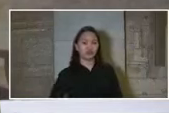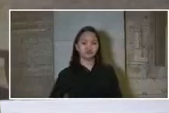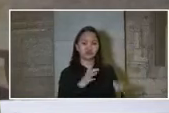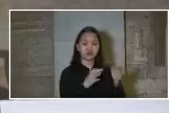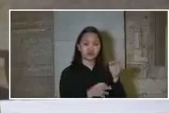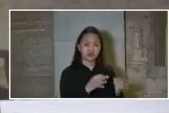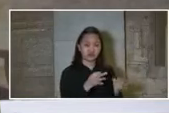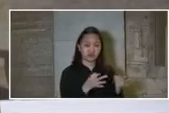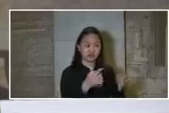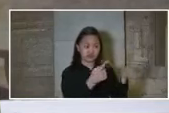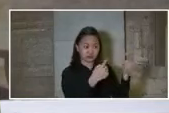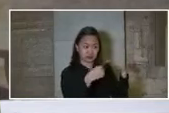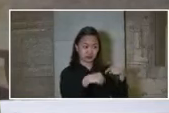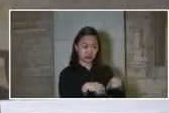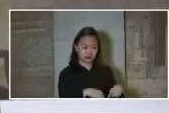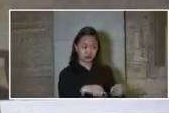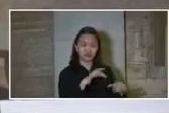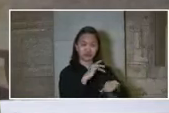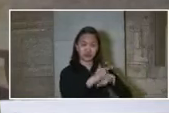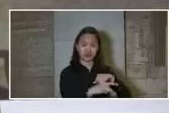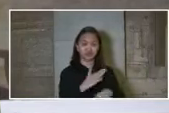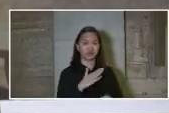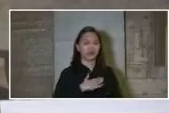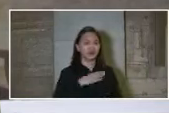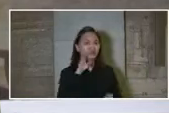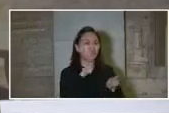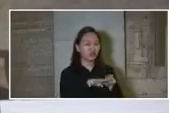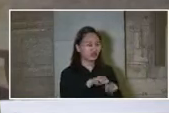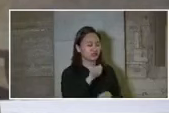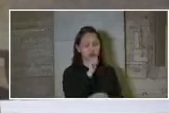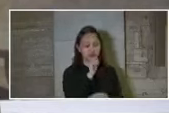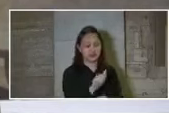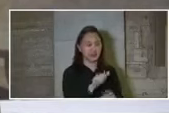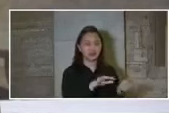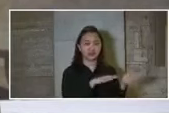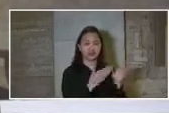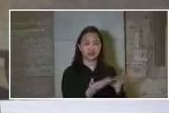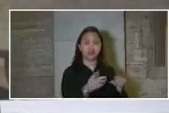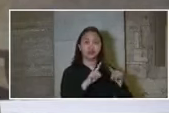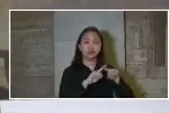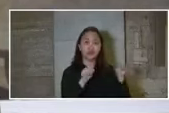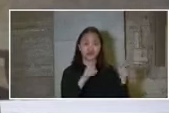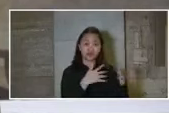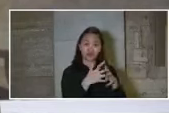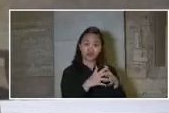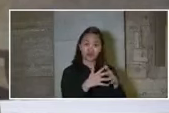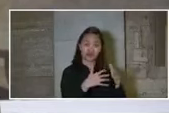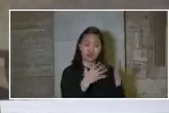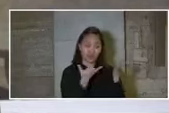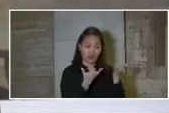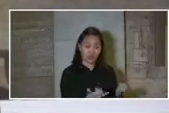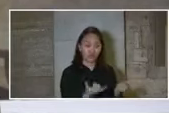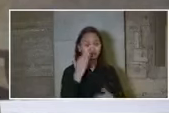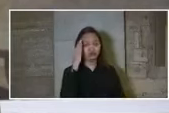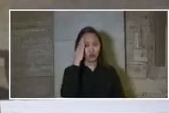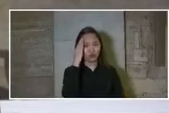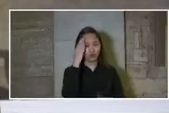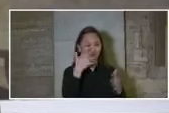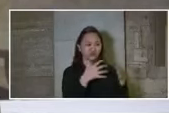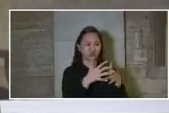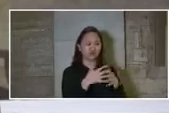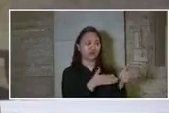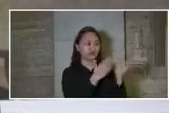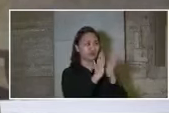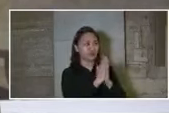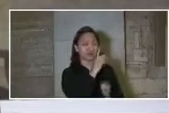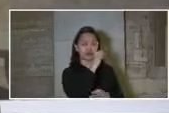you had been here, my brother would not have died. But even now I know that whatever you ask of